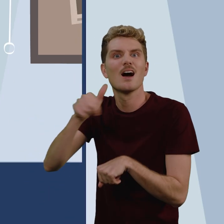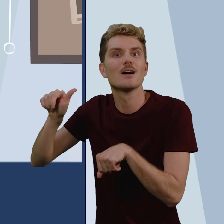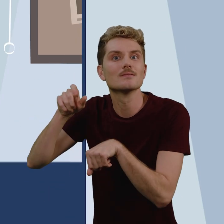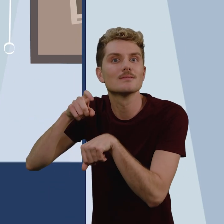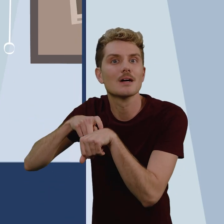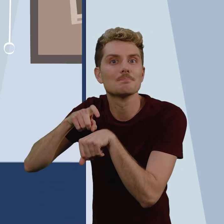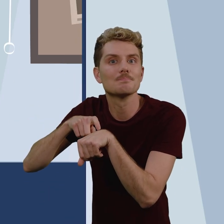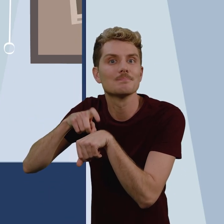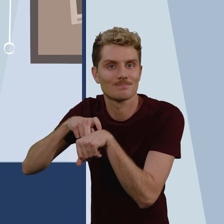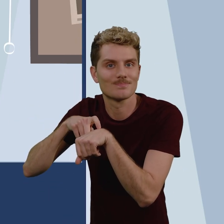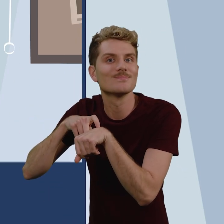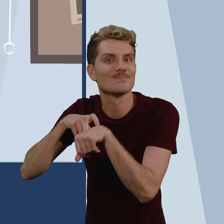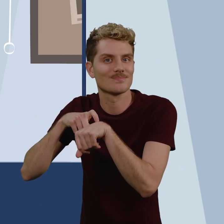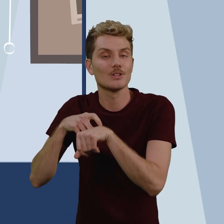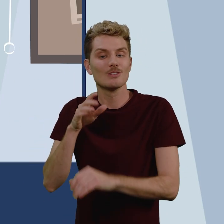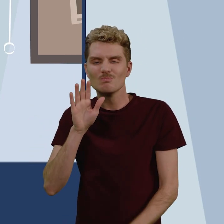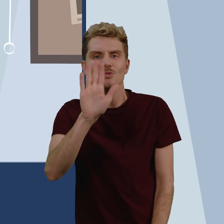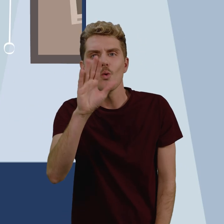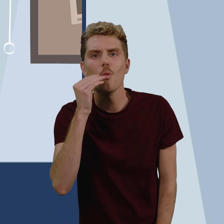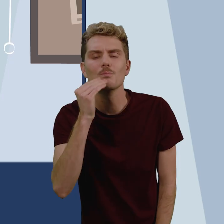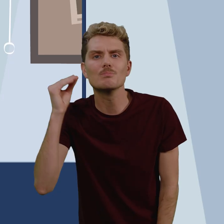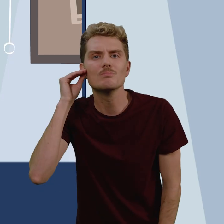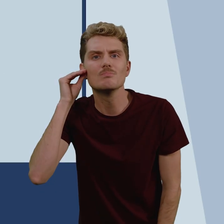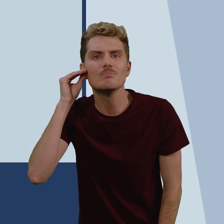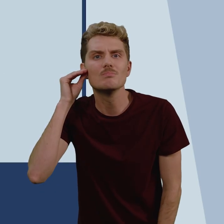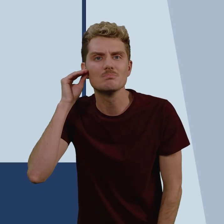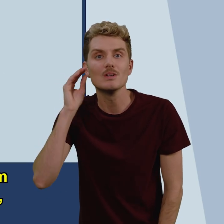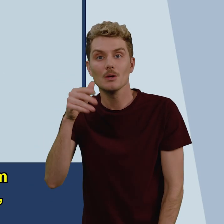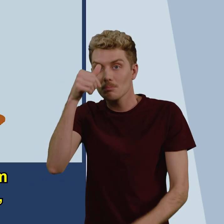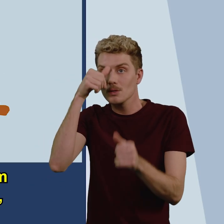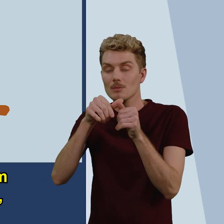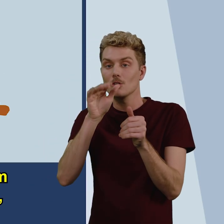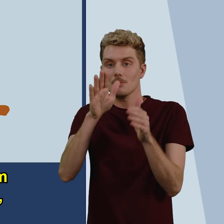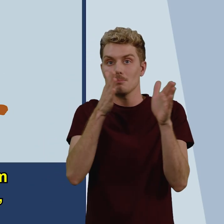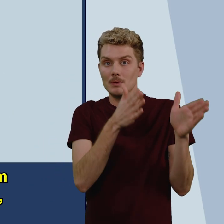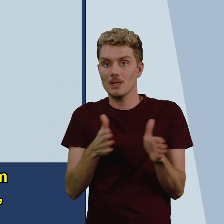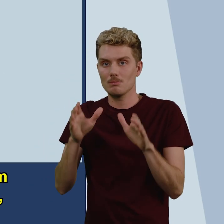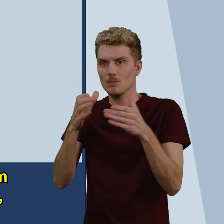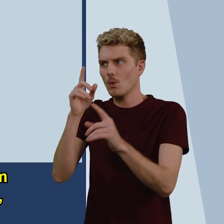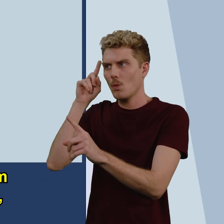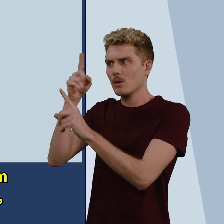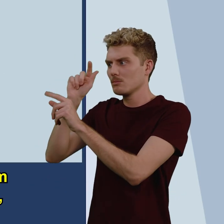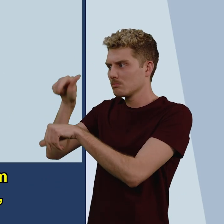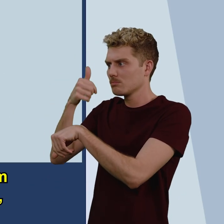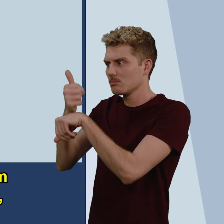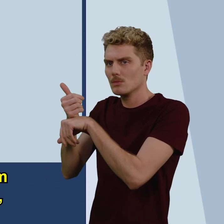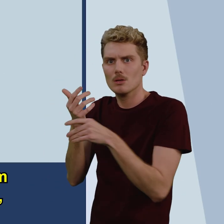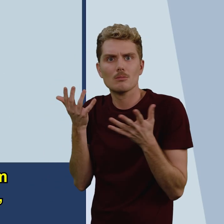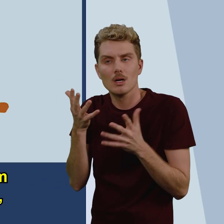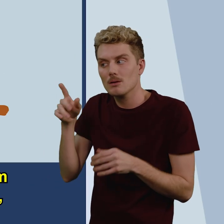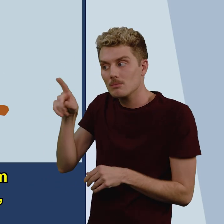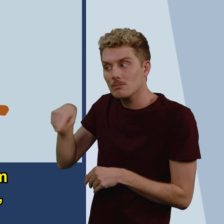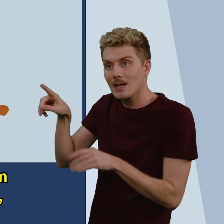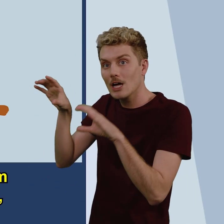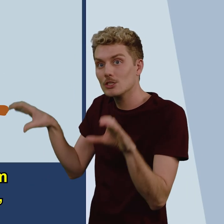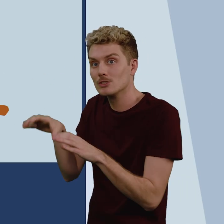have visitors at any time. It's your home. Remember, your planning team strives to be